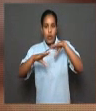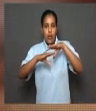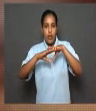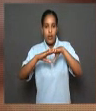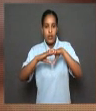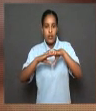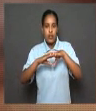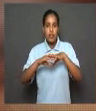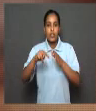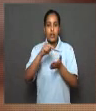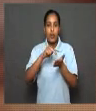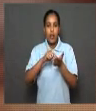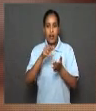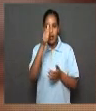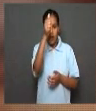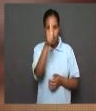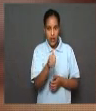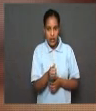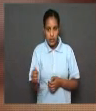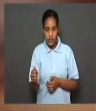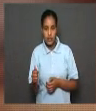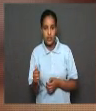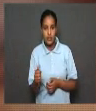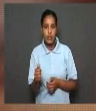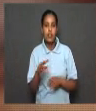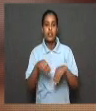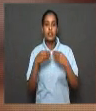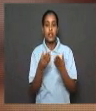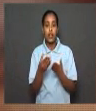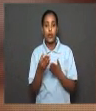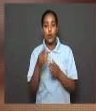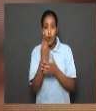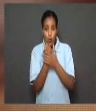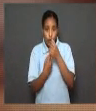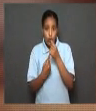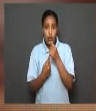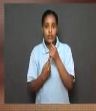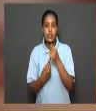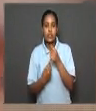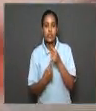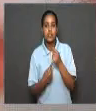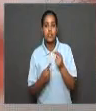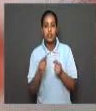along the nuclear axis, hence results only in sigma bonds.